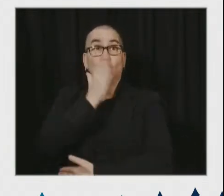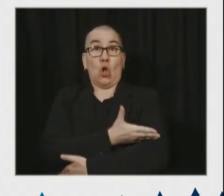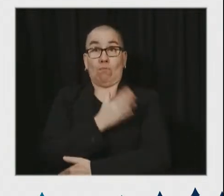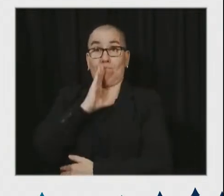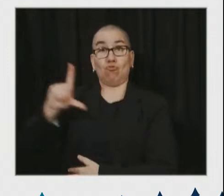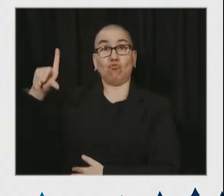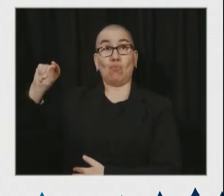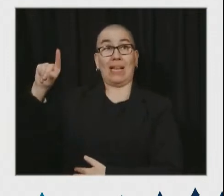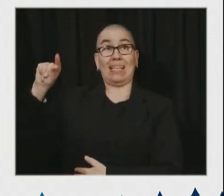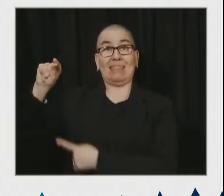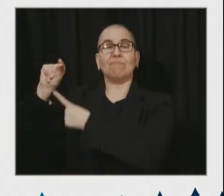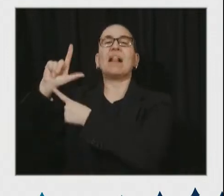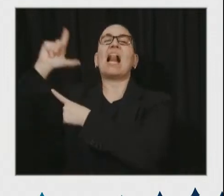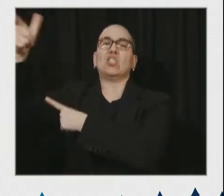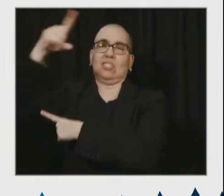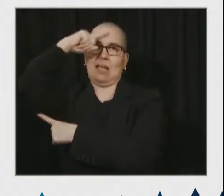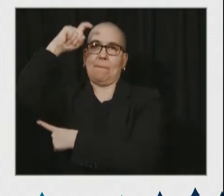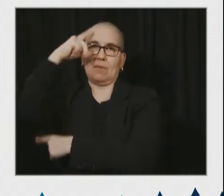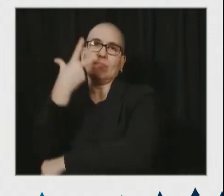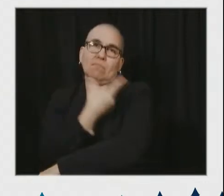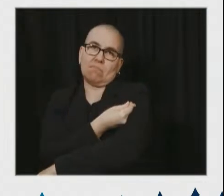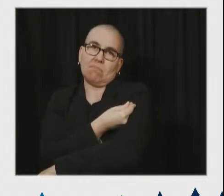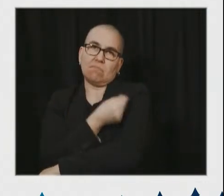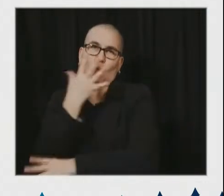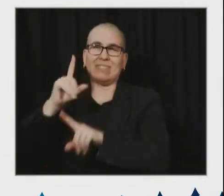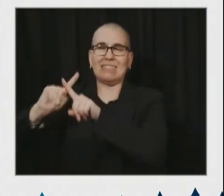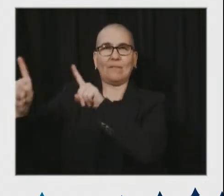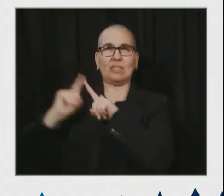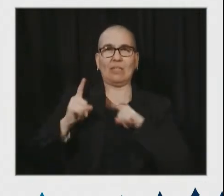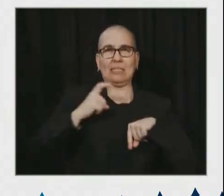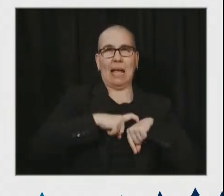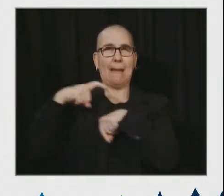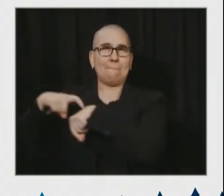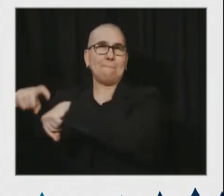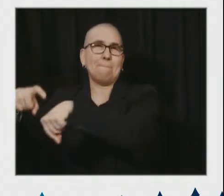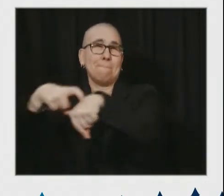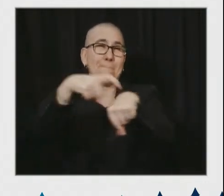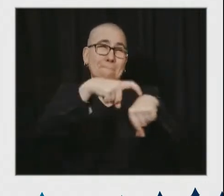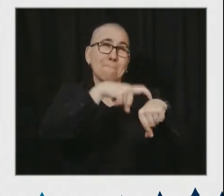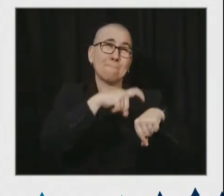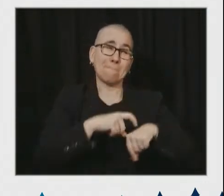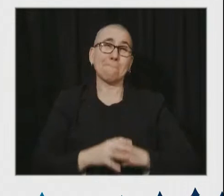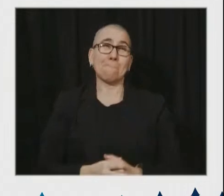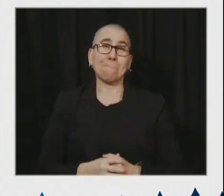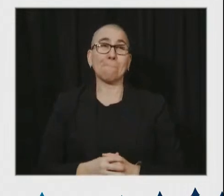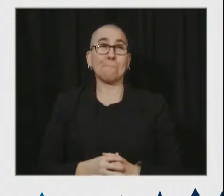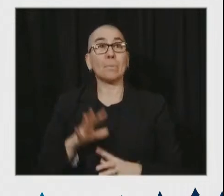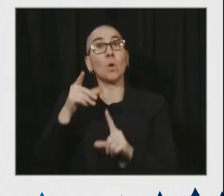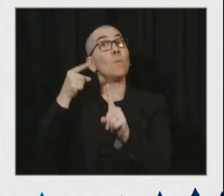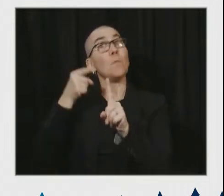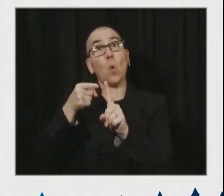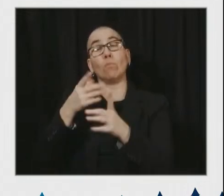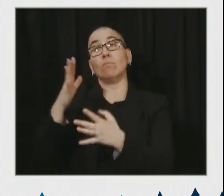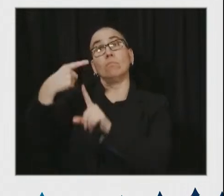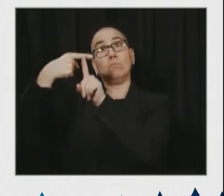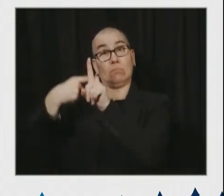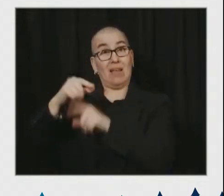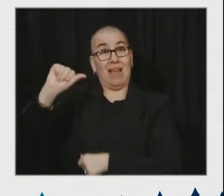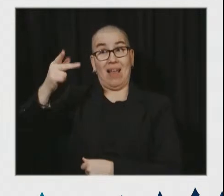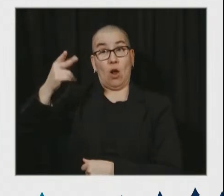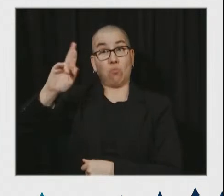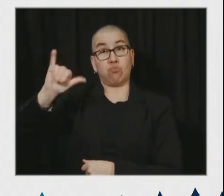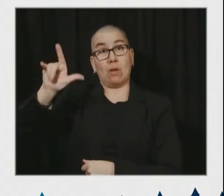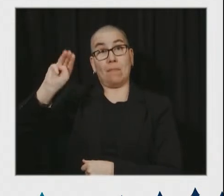in the summer. And what's happened by the time we get into the April and May, about 98